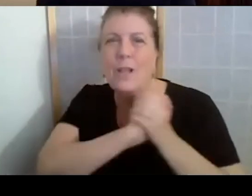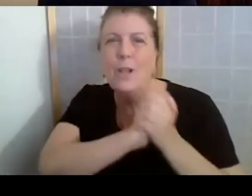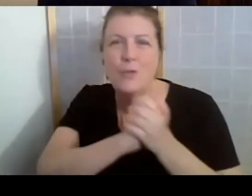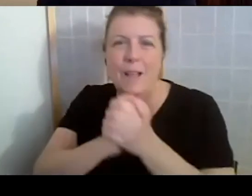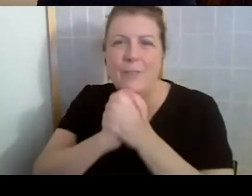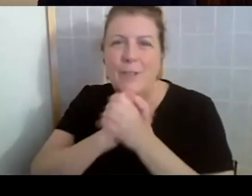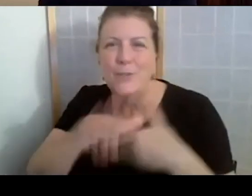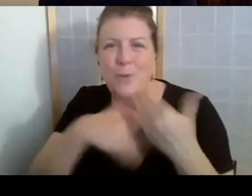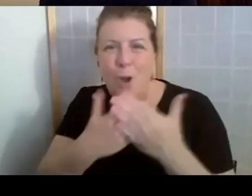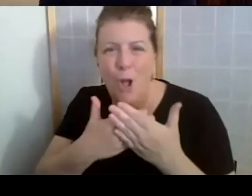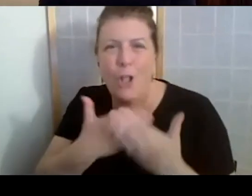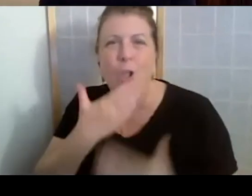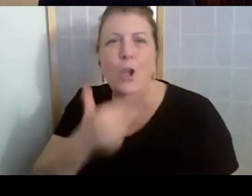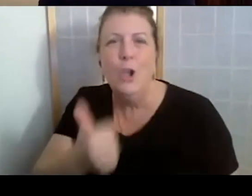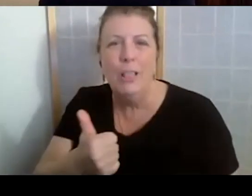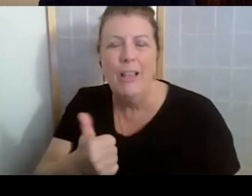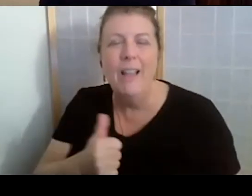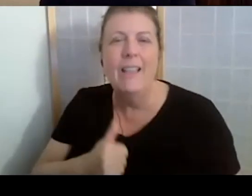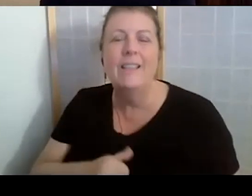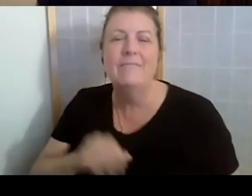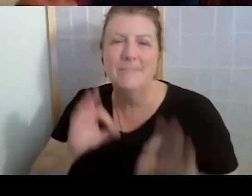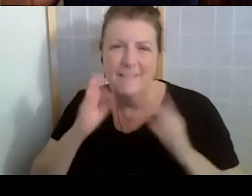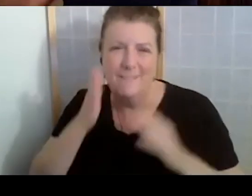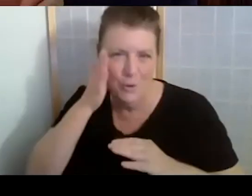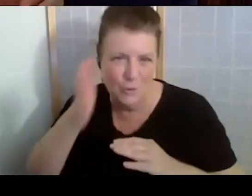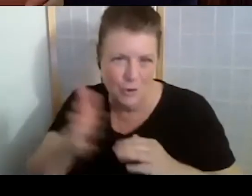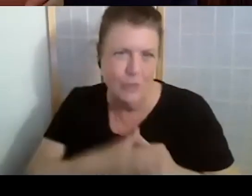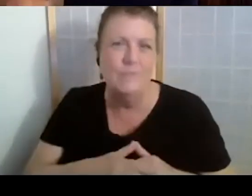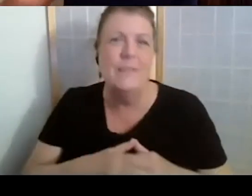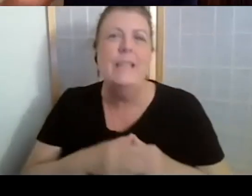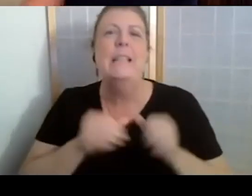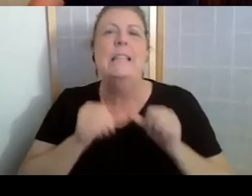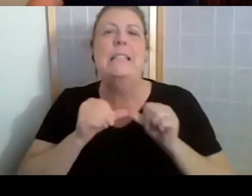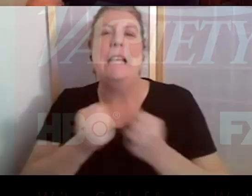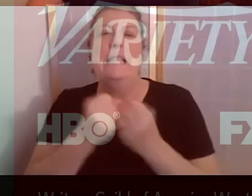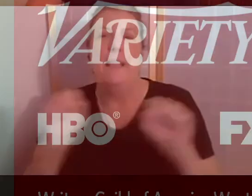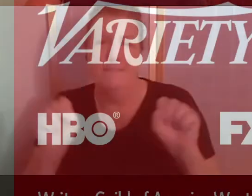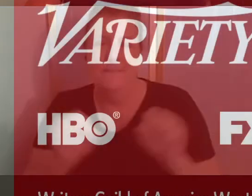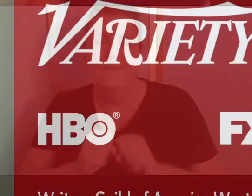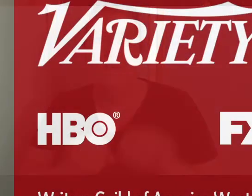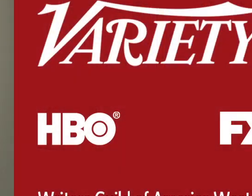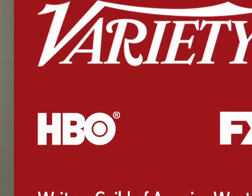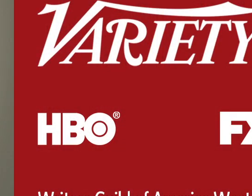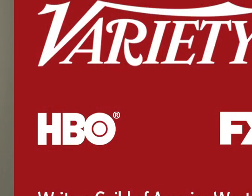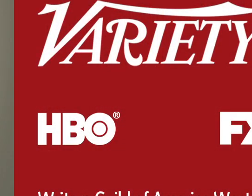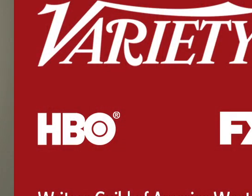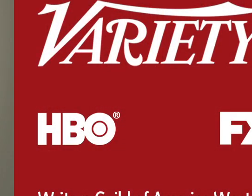Thank you. Thanks, Kelvin. Thank you so much. Thank you so much. Everybody stay safe. Bye. You too. Bye. Bye-bye.